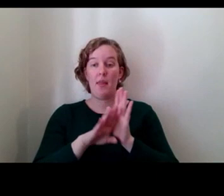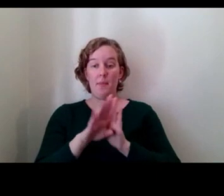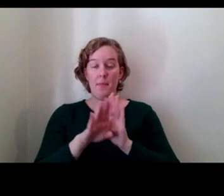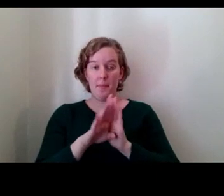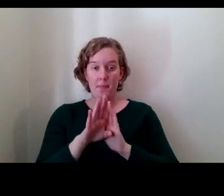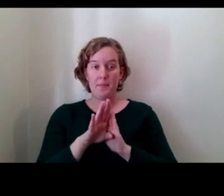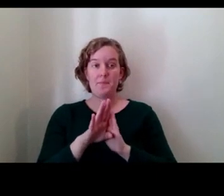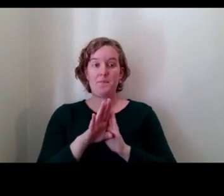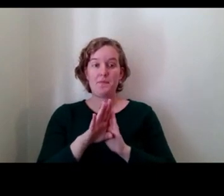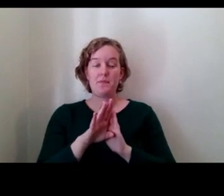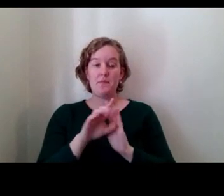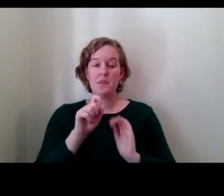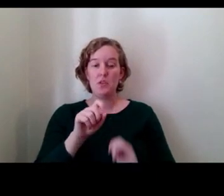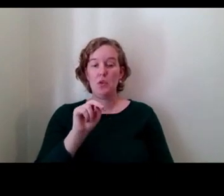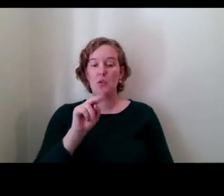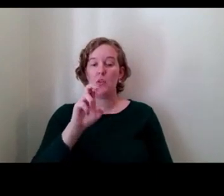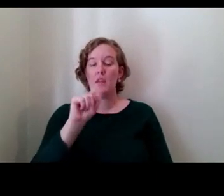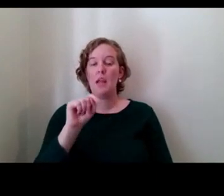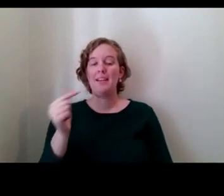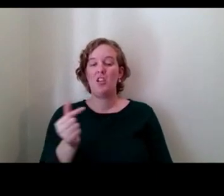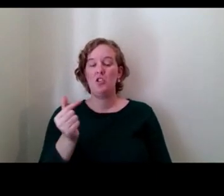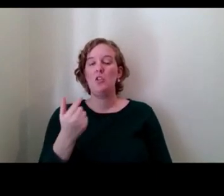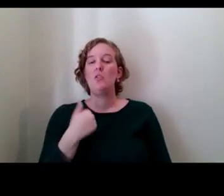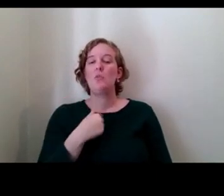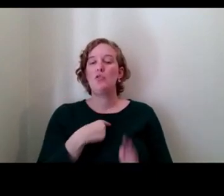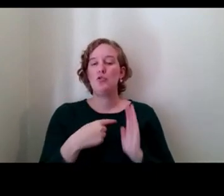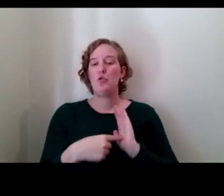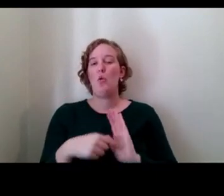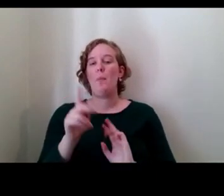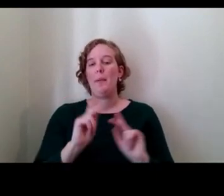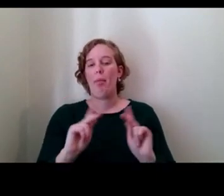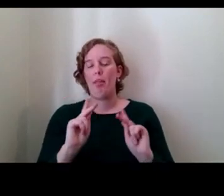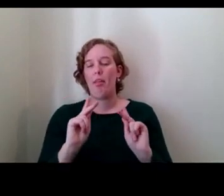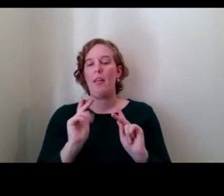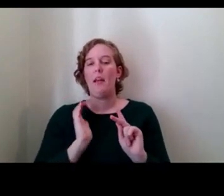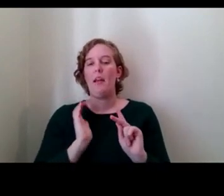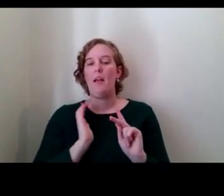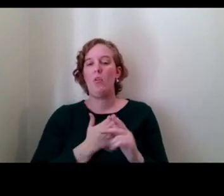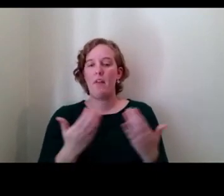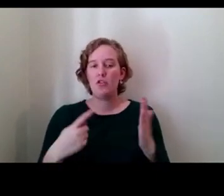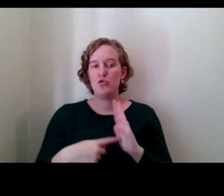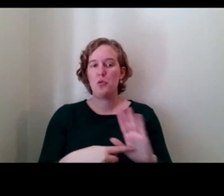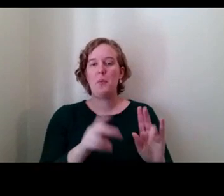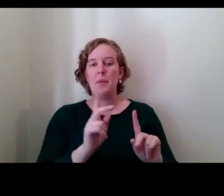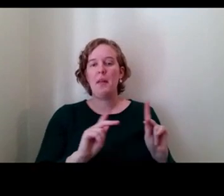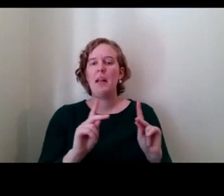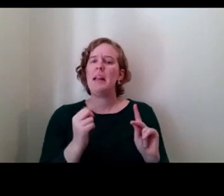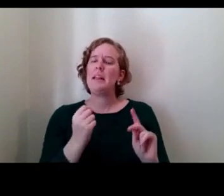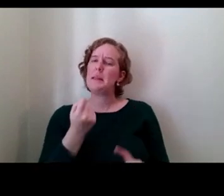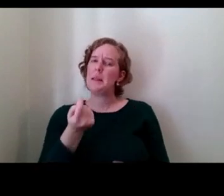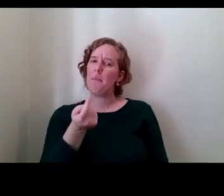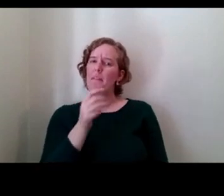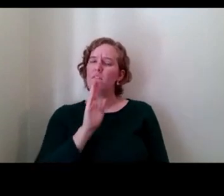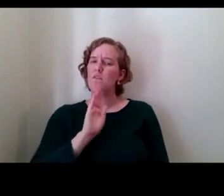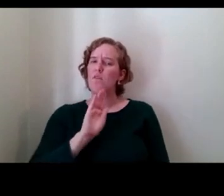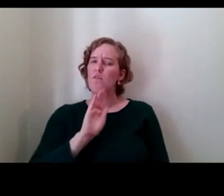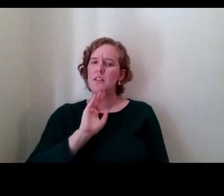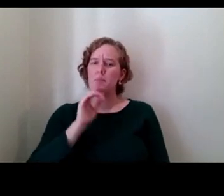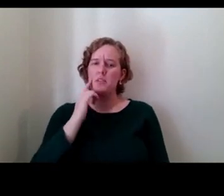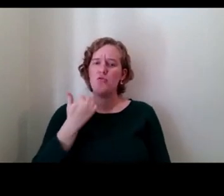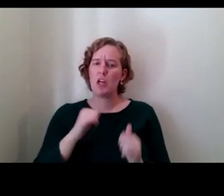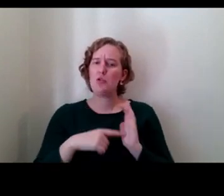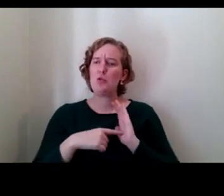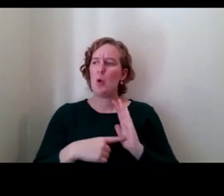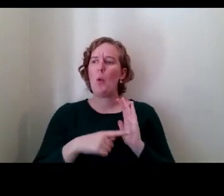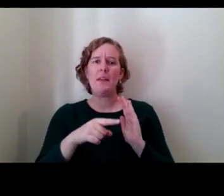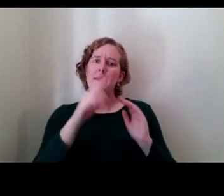.NET Gadgeteer, we started showing people. We demoed our devices to people, and it was a bit frustrating actually, because we were trying to show people these